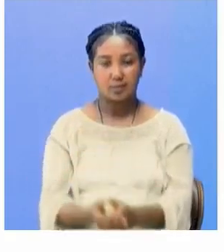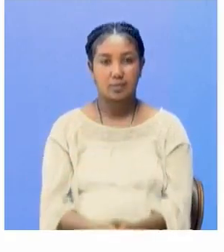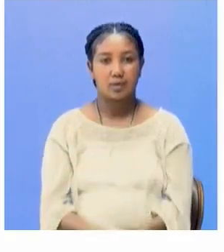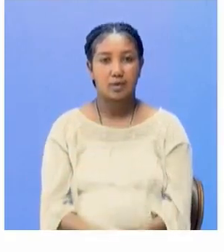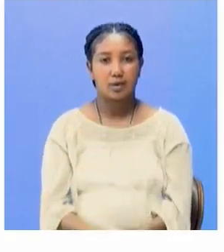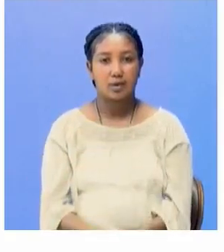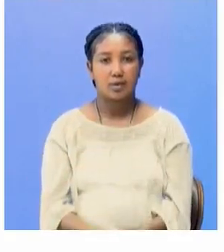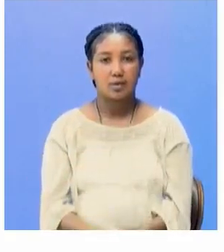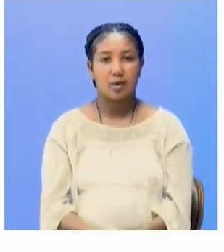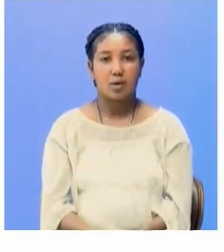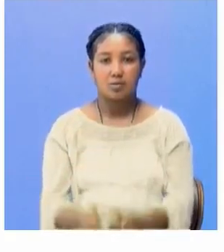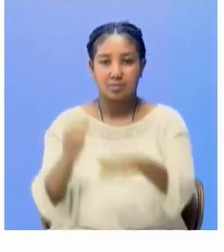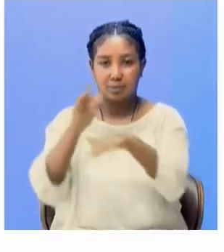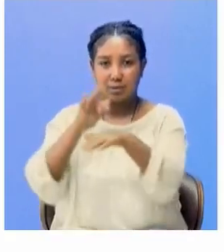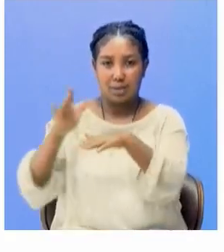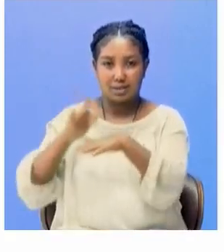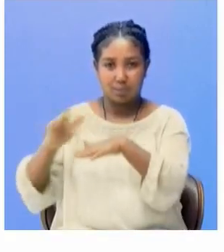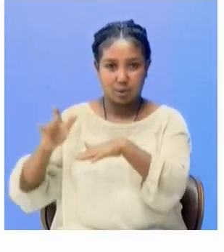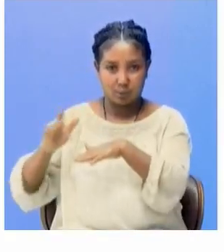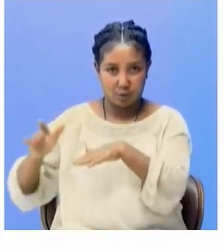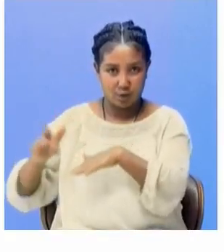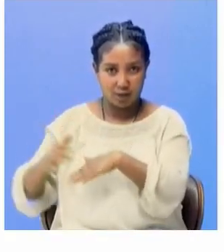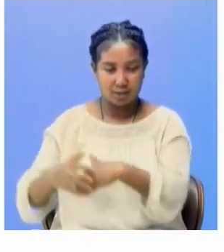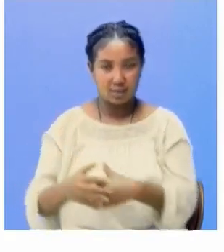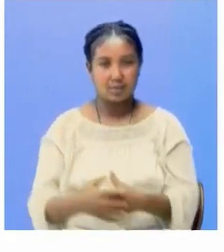on the space provided.